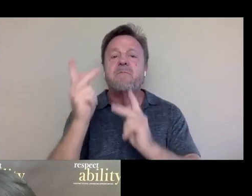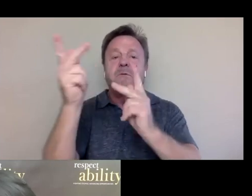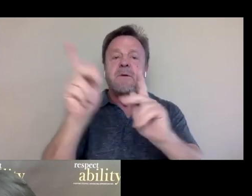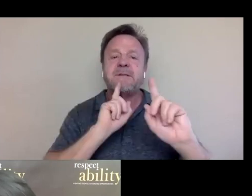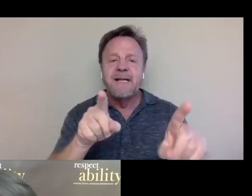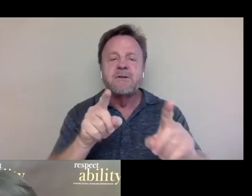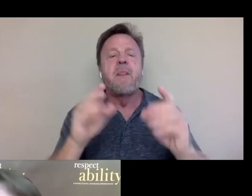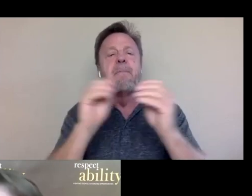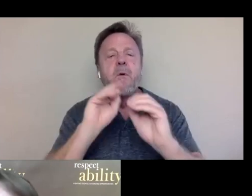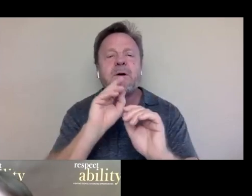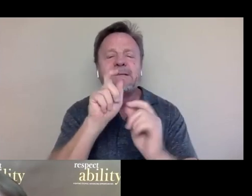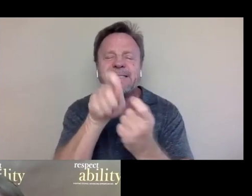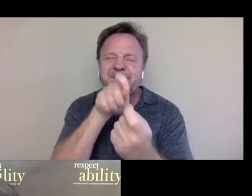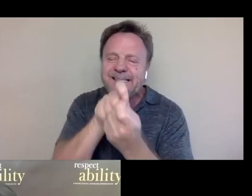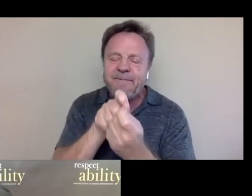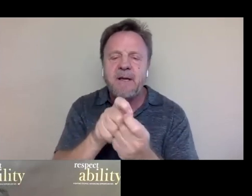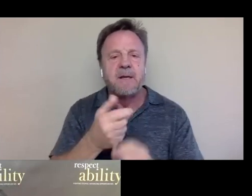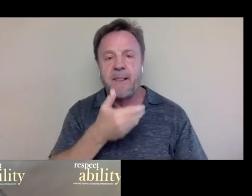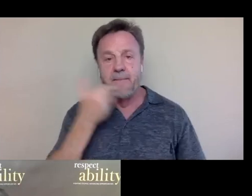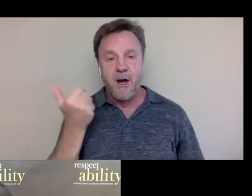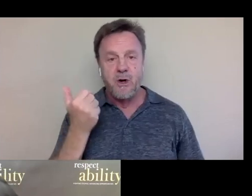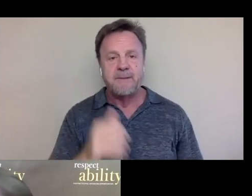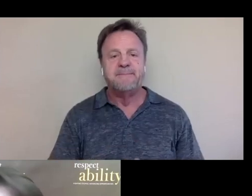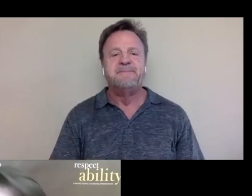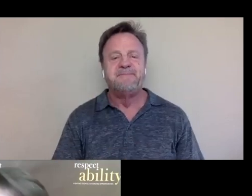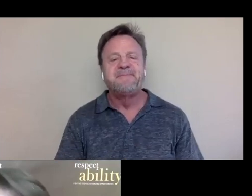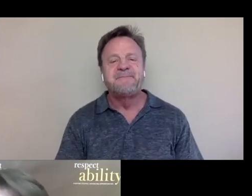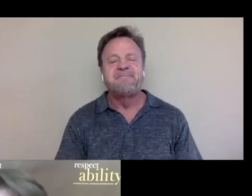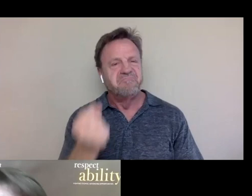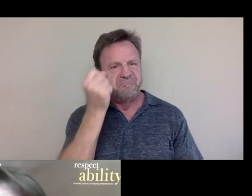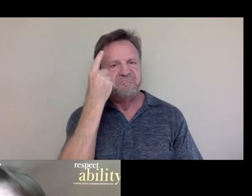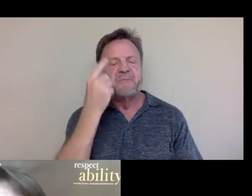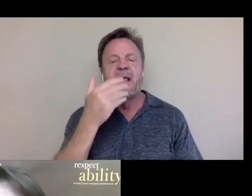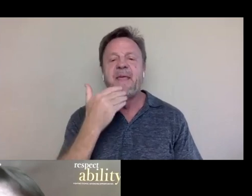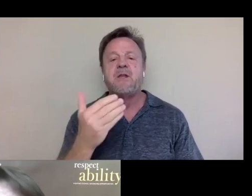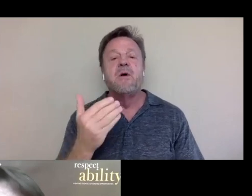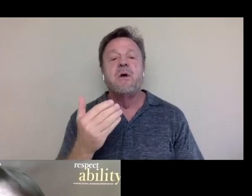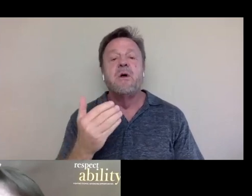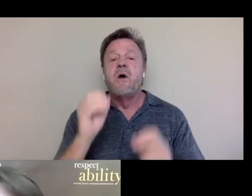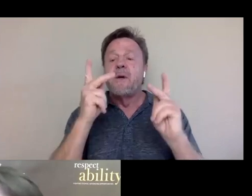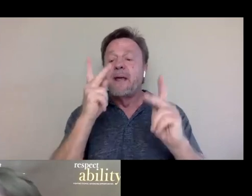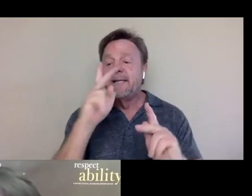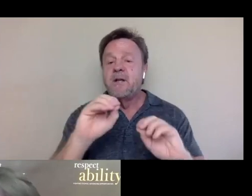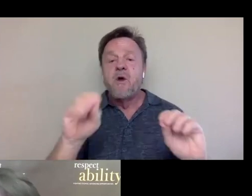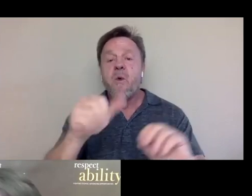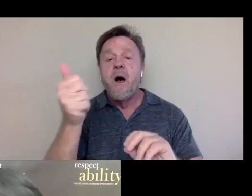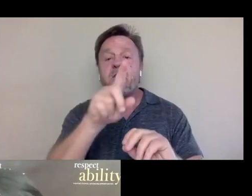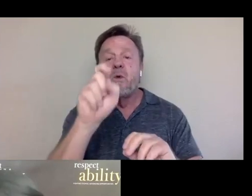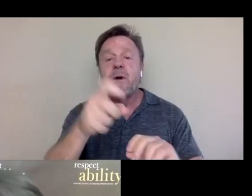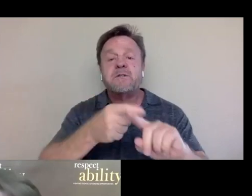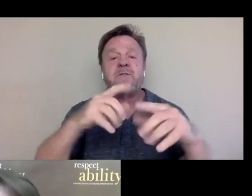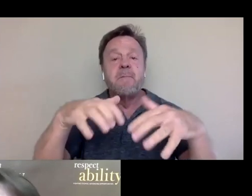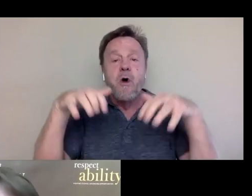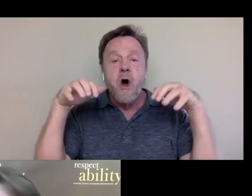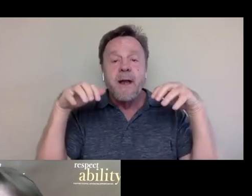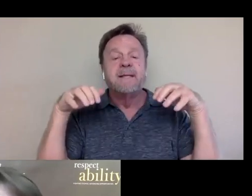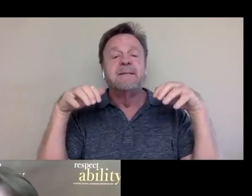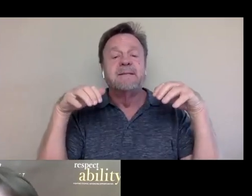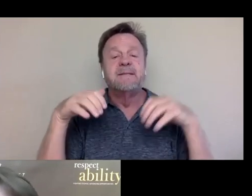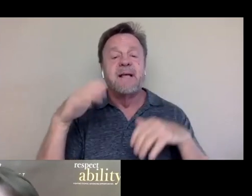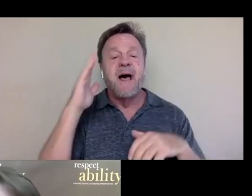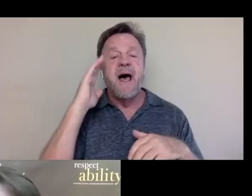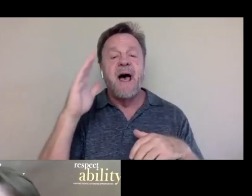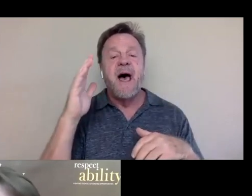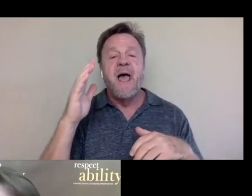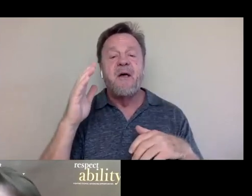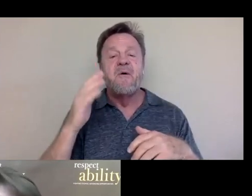better. Gotcha. Thank you very much. Well, seeing no other questions from our audience, I am going to exercise